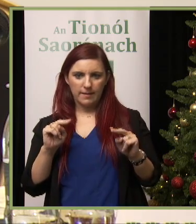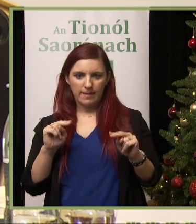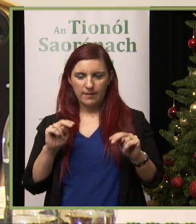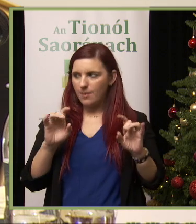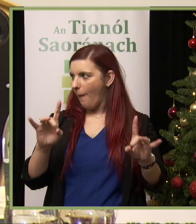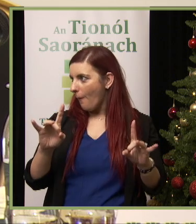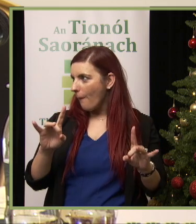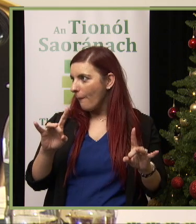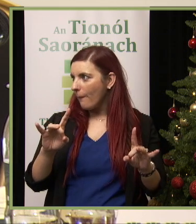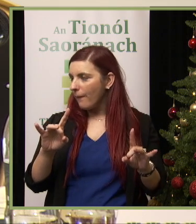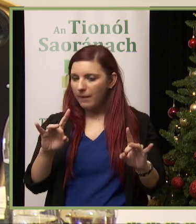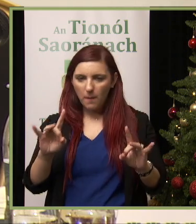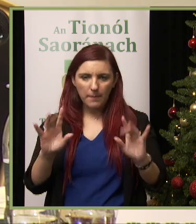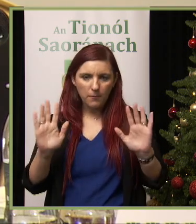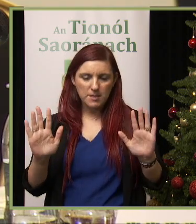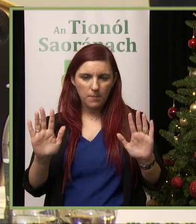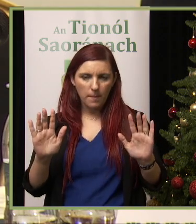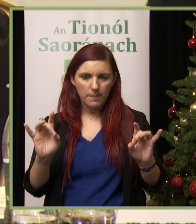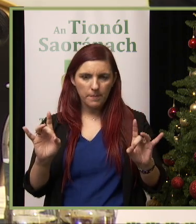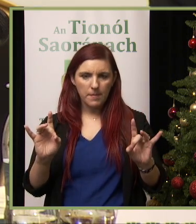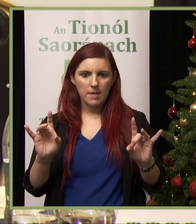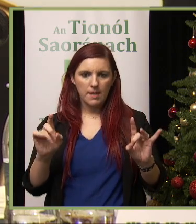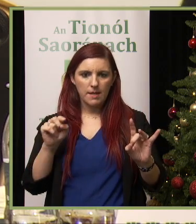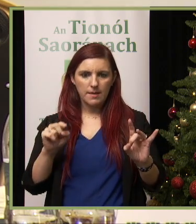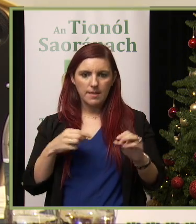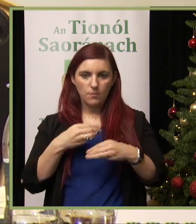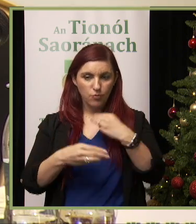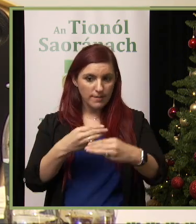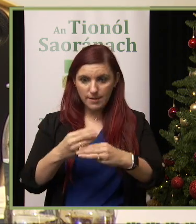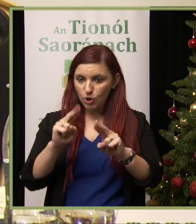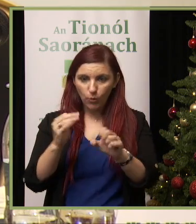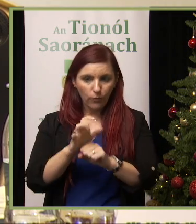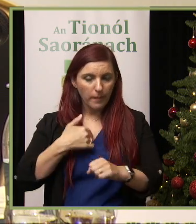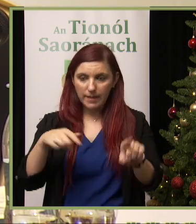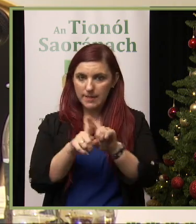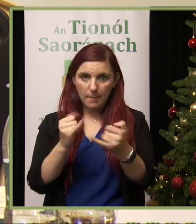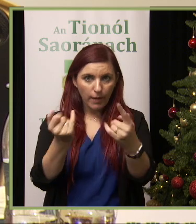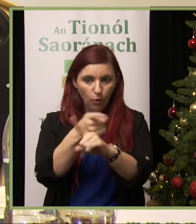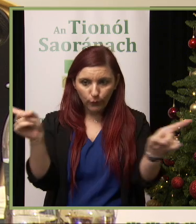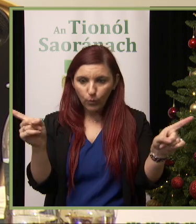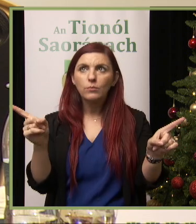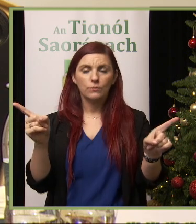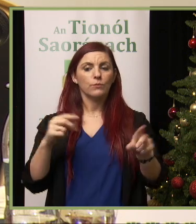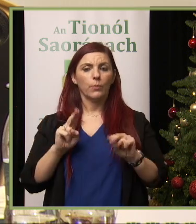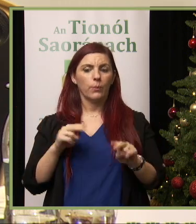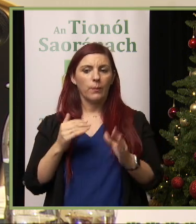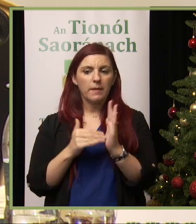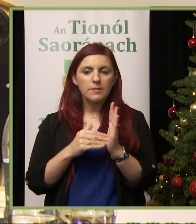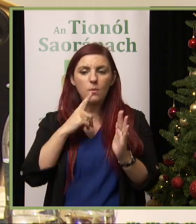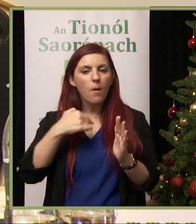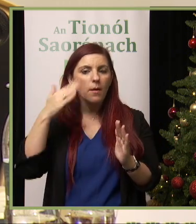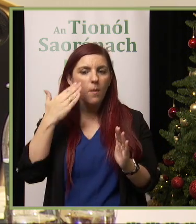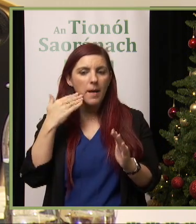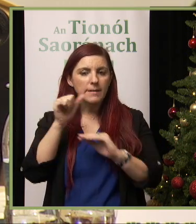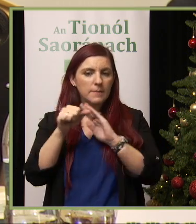Mary. Okay, this process is as new to me as it is to you. From my experience